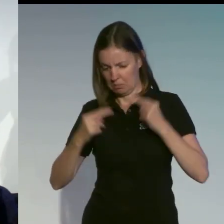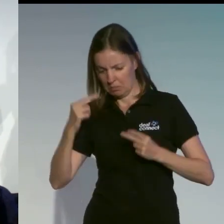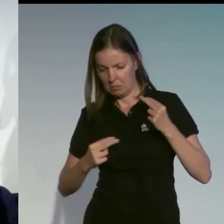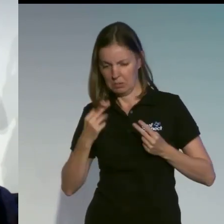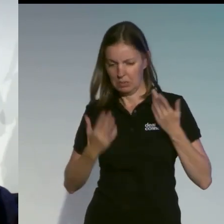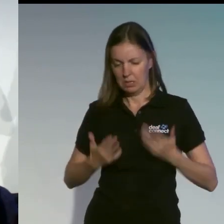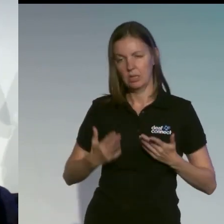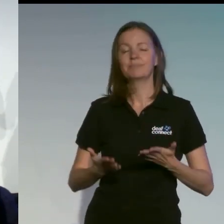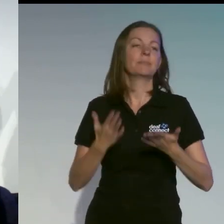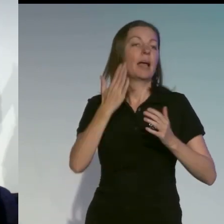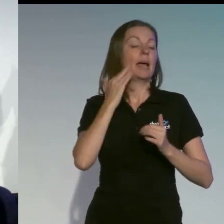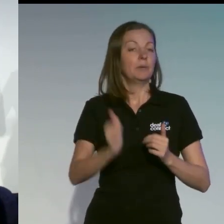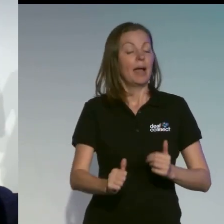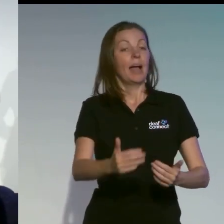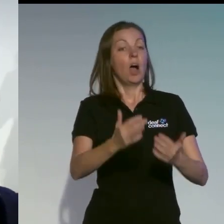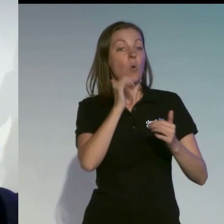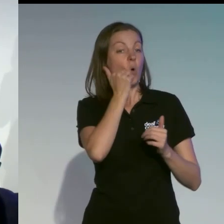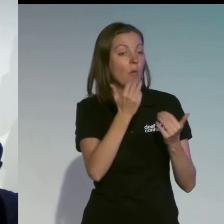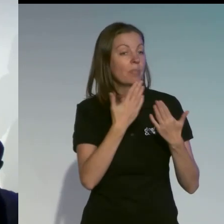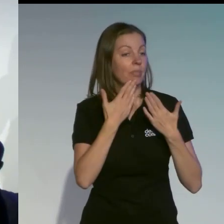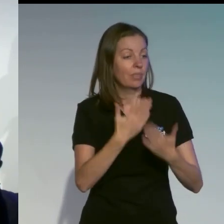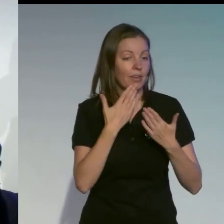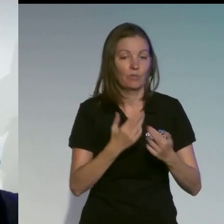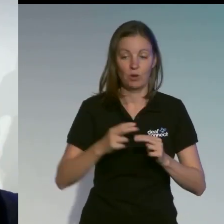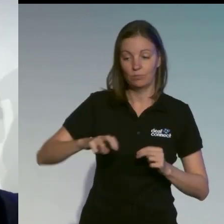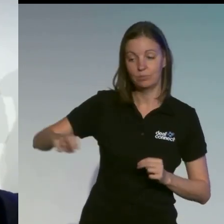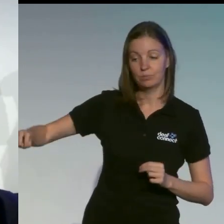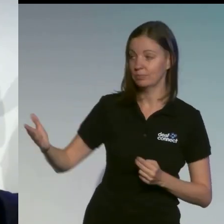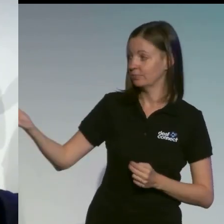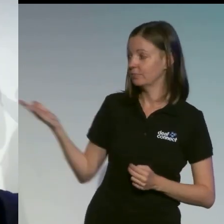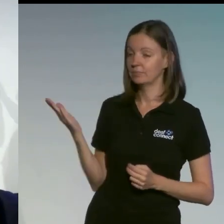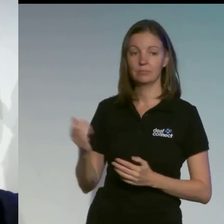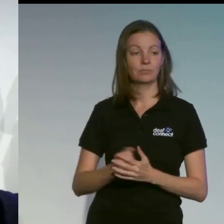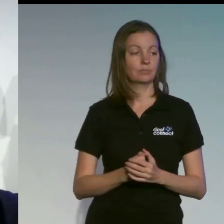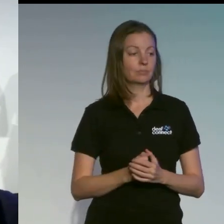Please give a warm thank you to all of these people.